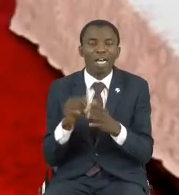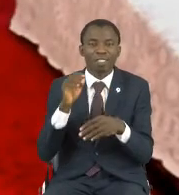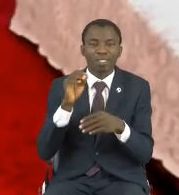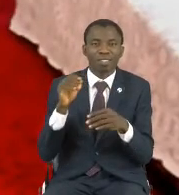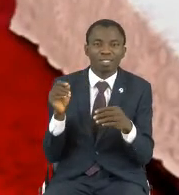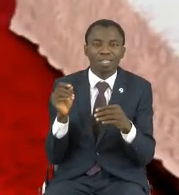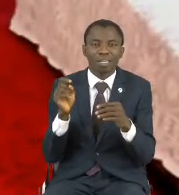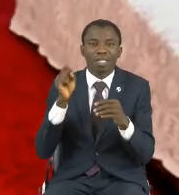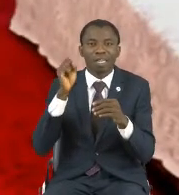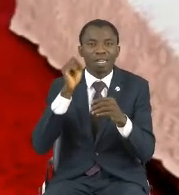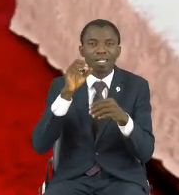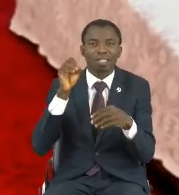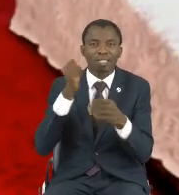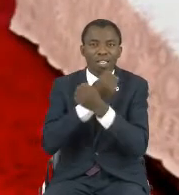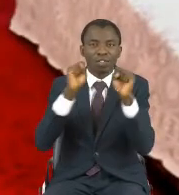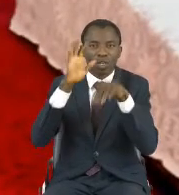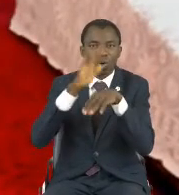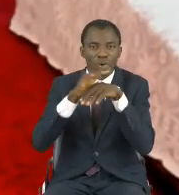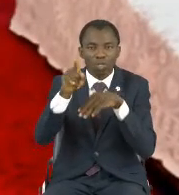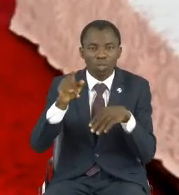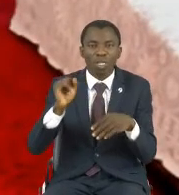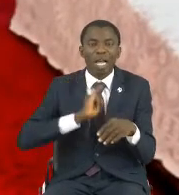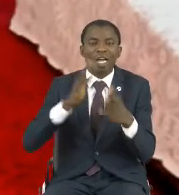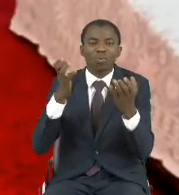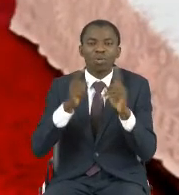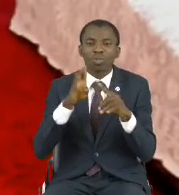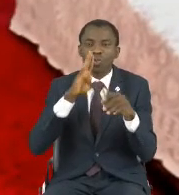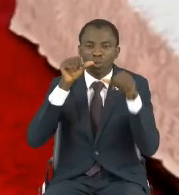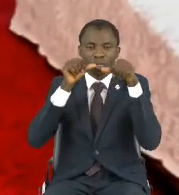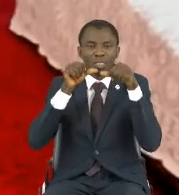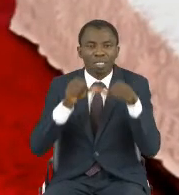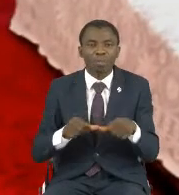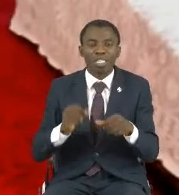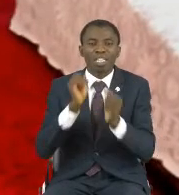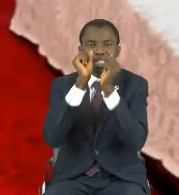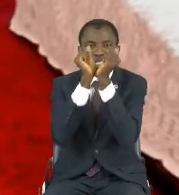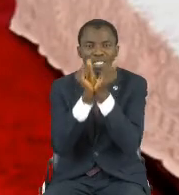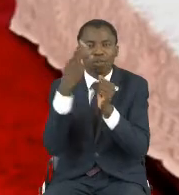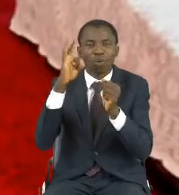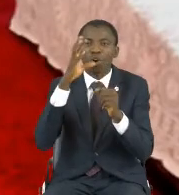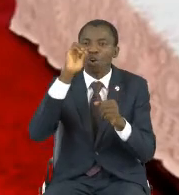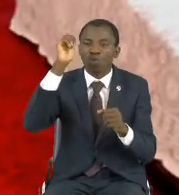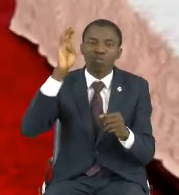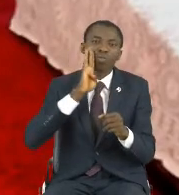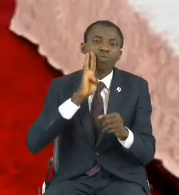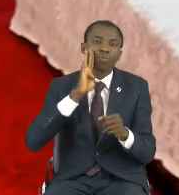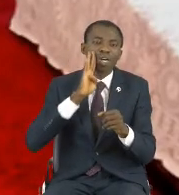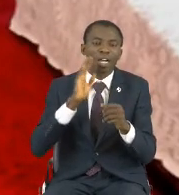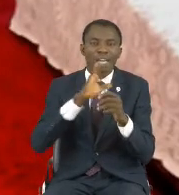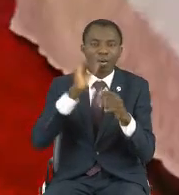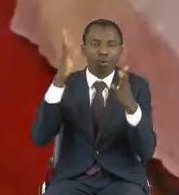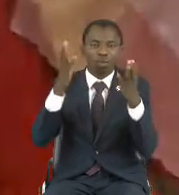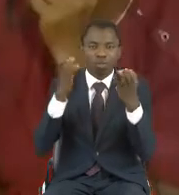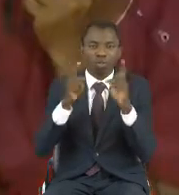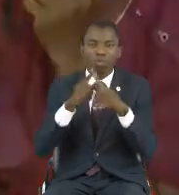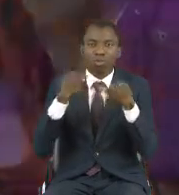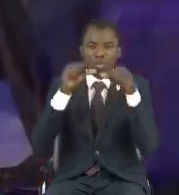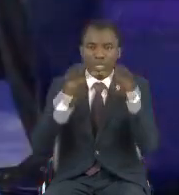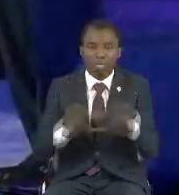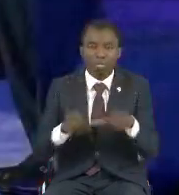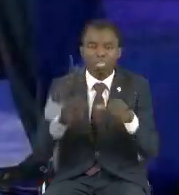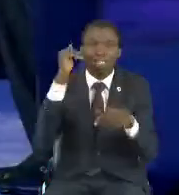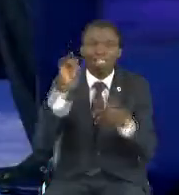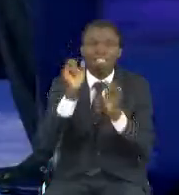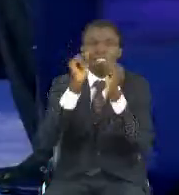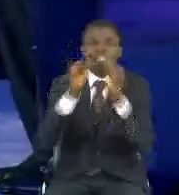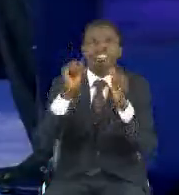of Satan. I want to be a slave of alcohol. I want to be a slave of marijuana. I want to be a slave of